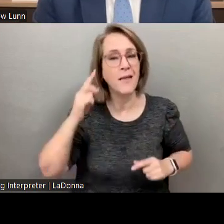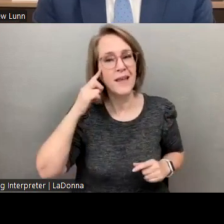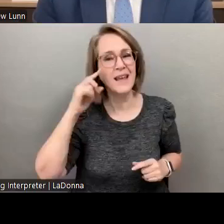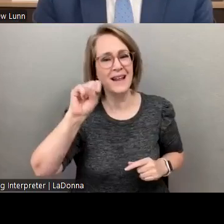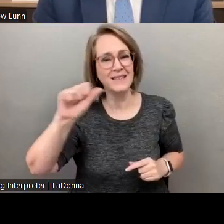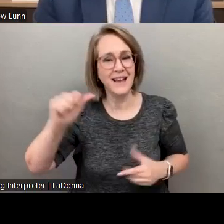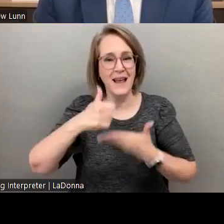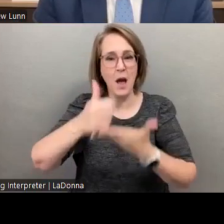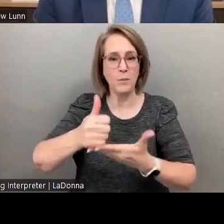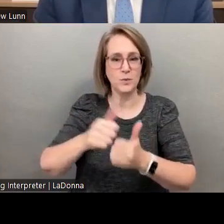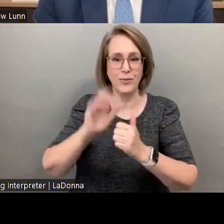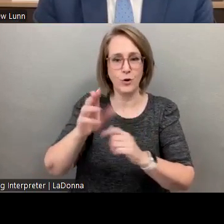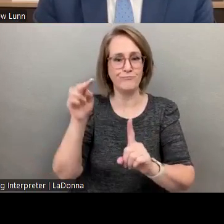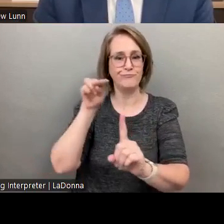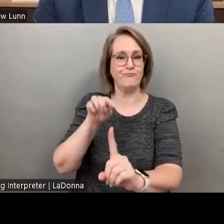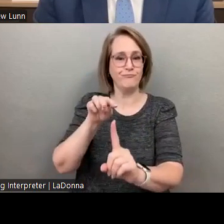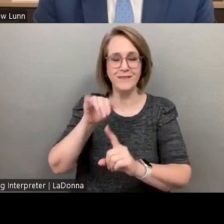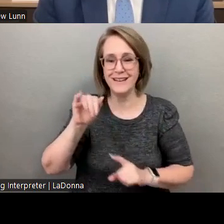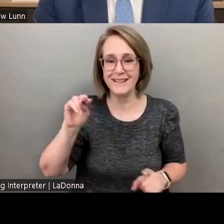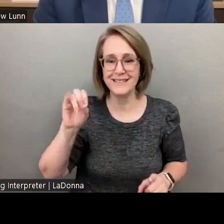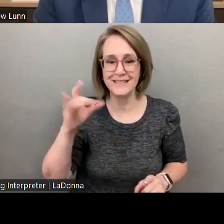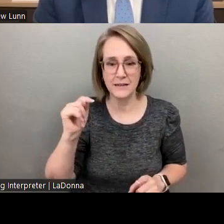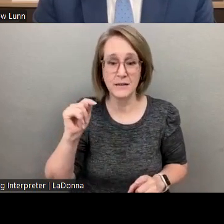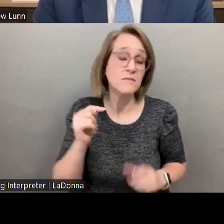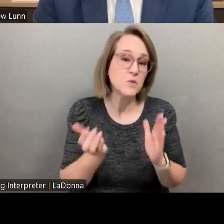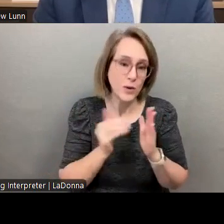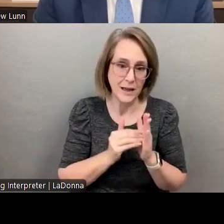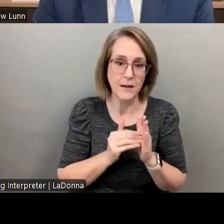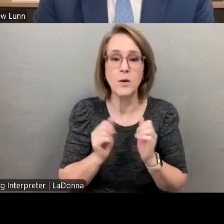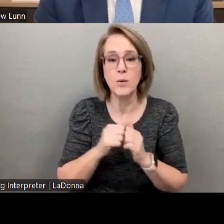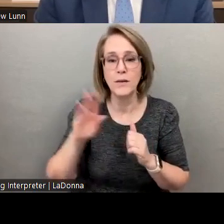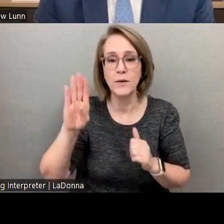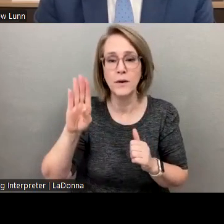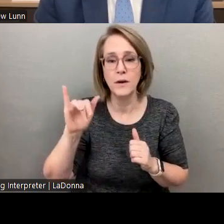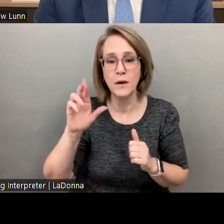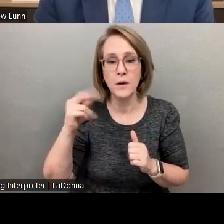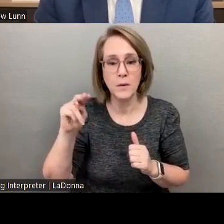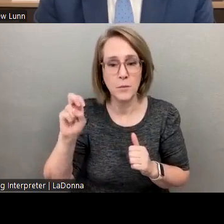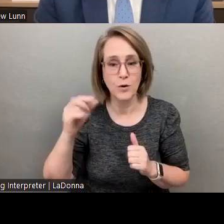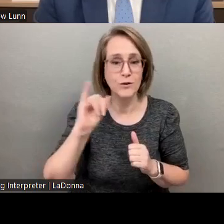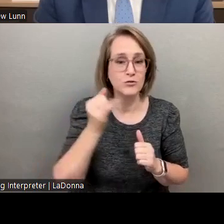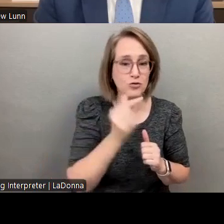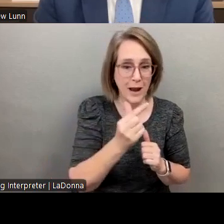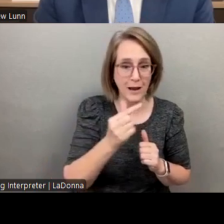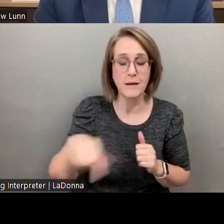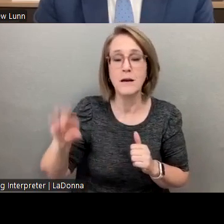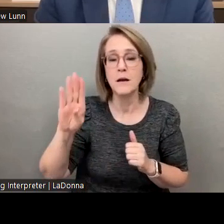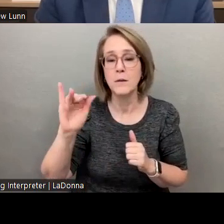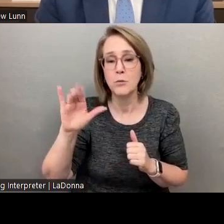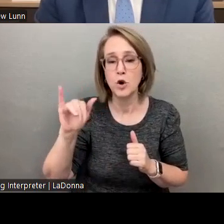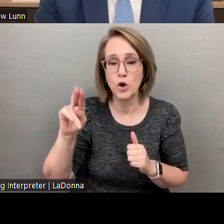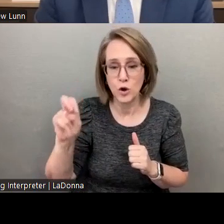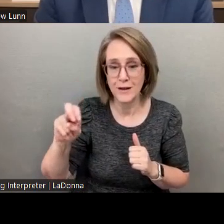at. A great example of this is just with the Byrne JAG and Byrne SCIP, because there is some overlap in what can be done in